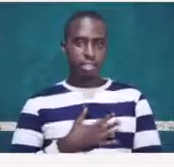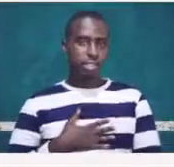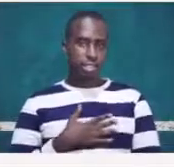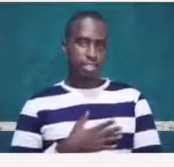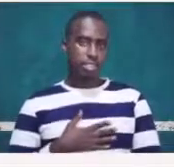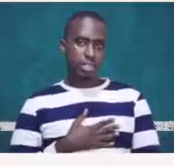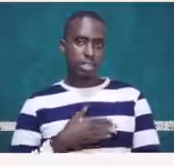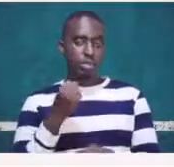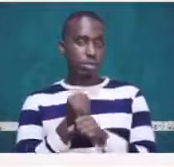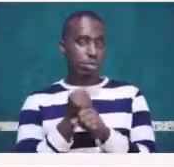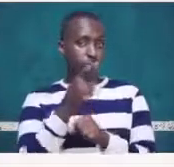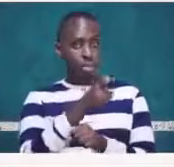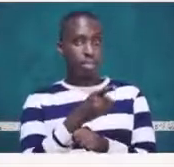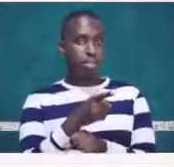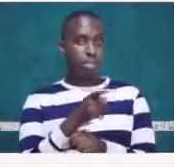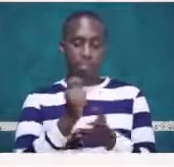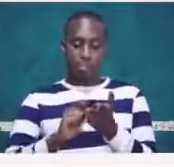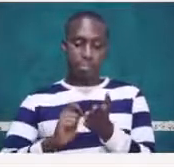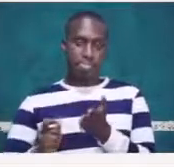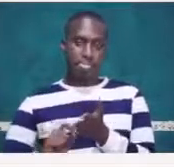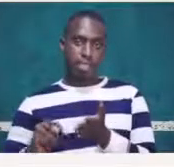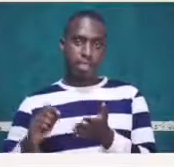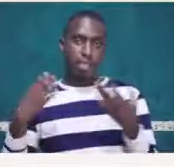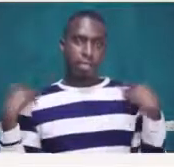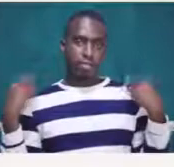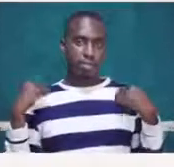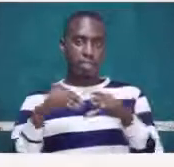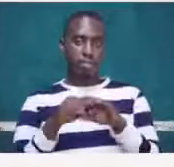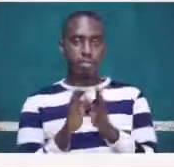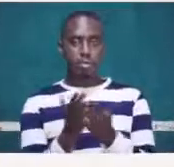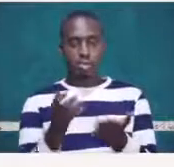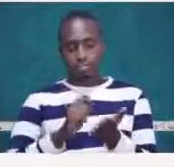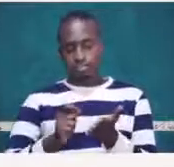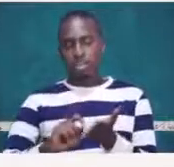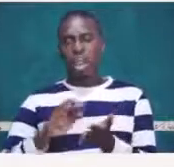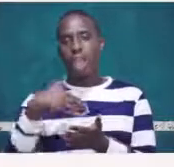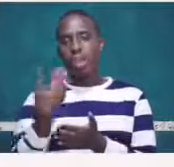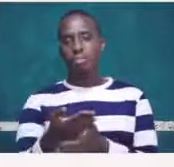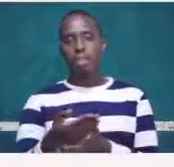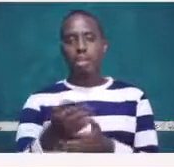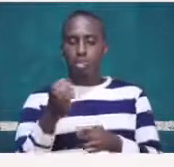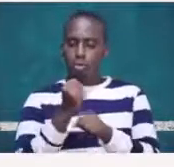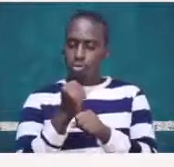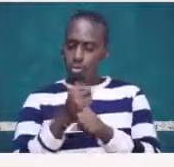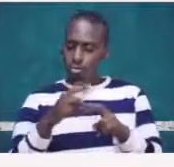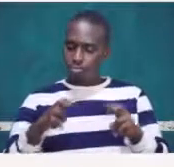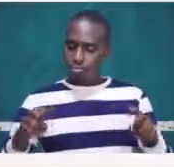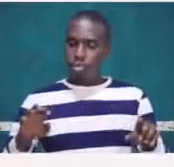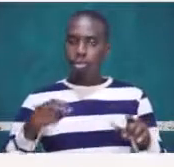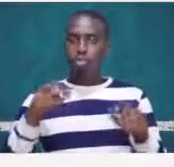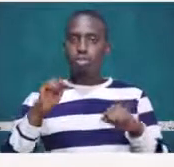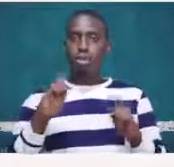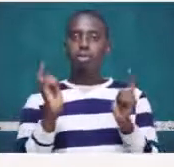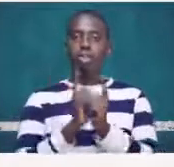copy those exercises in your exercise book. Then evaluate those integrals. We shall meet